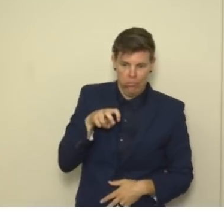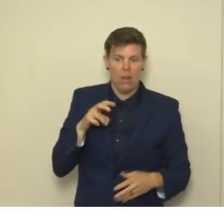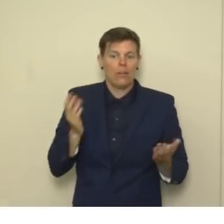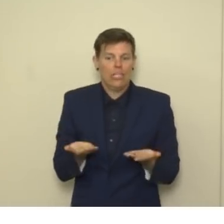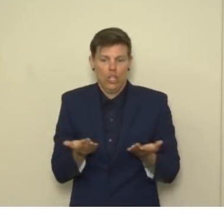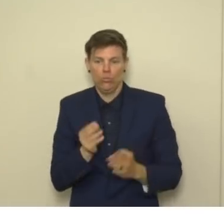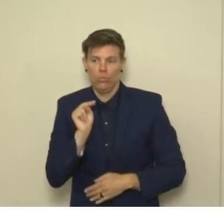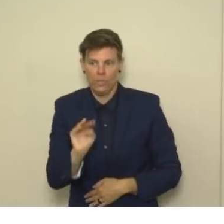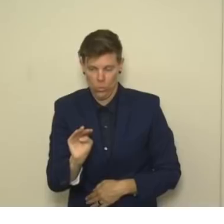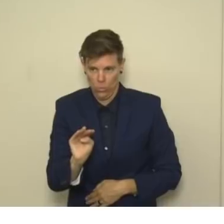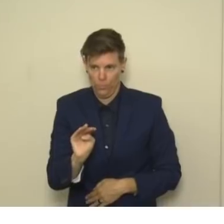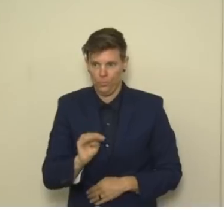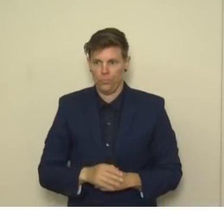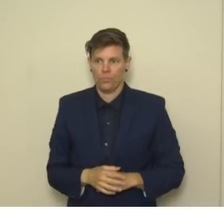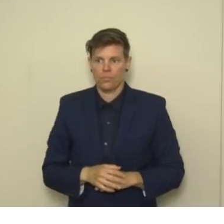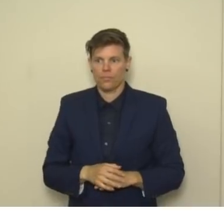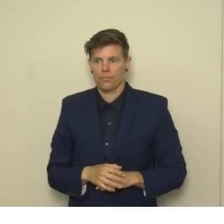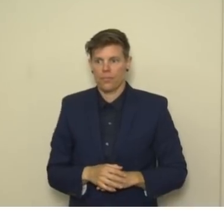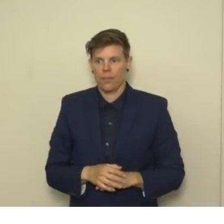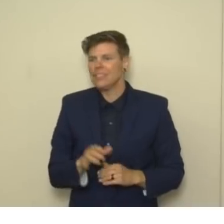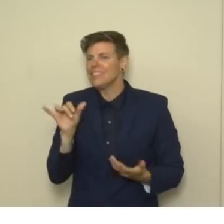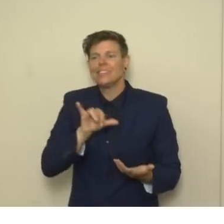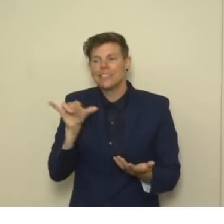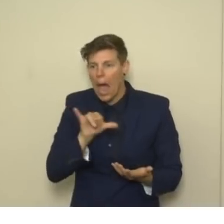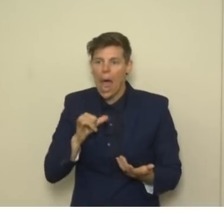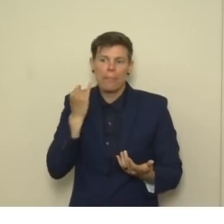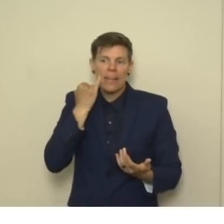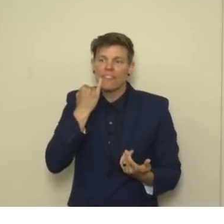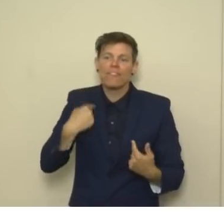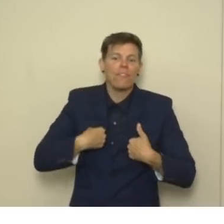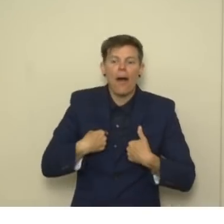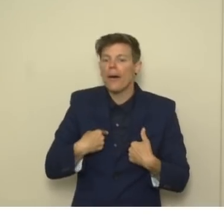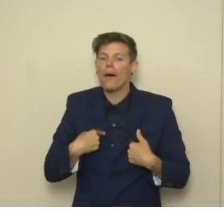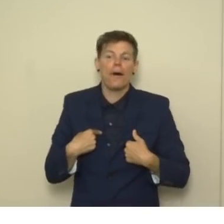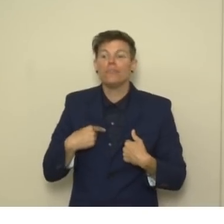versa. So New Mexicans who run out of state who